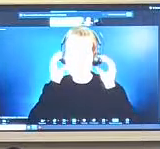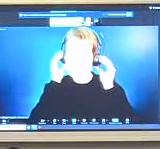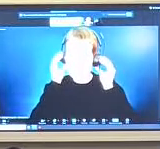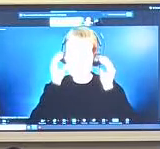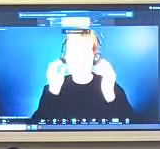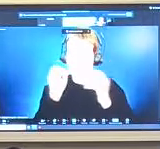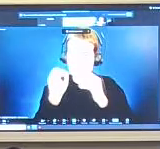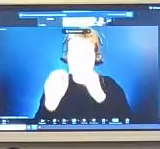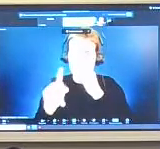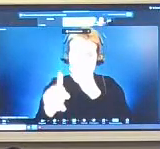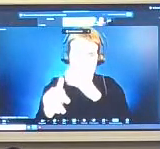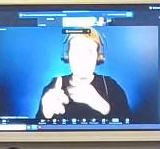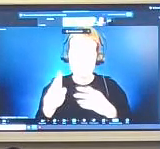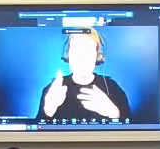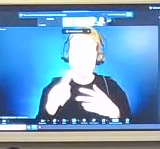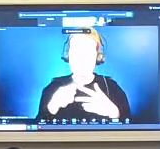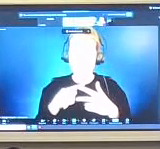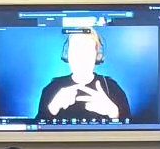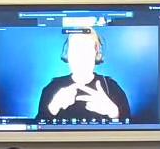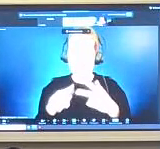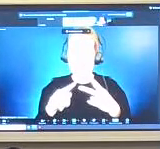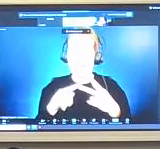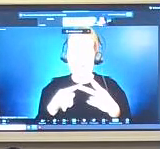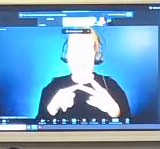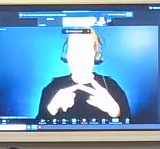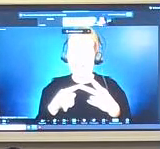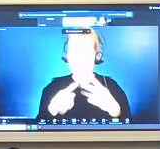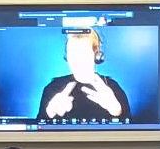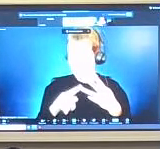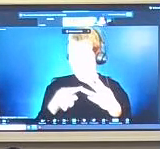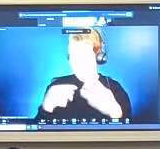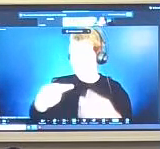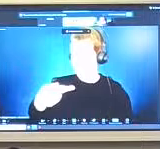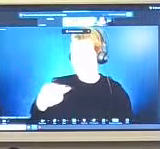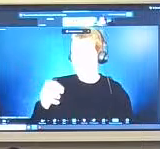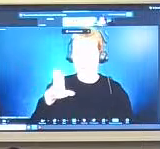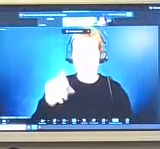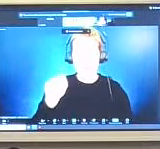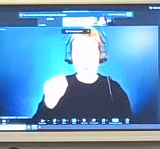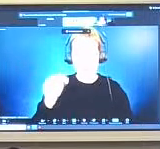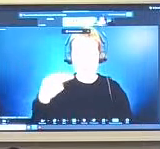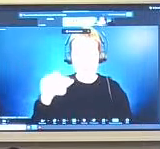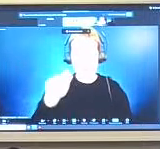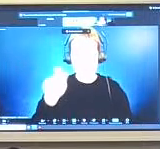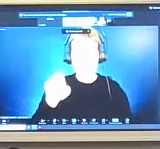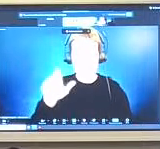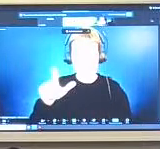I'm sort of pleased to report that the Herbert Hazel Pool, the oldest one in the city,